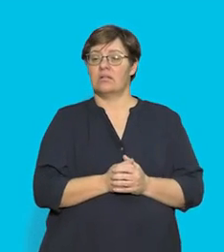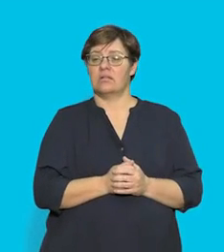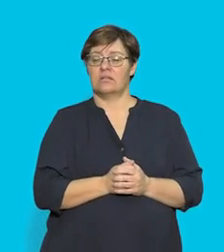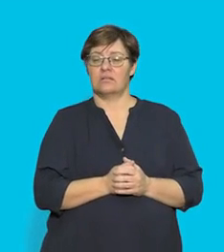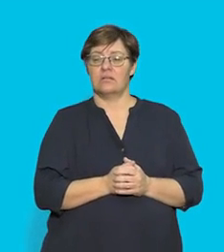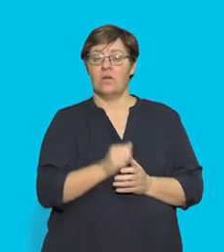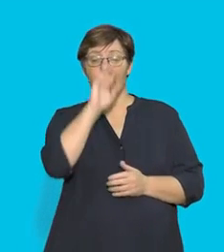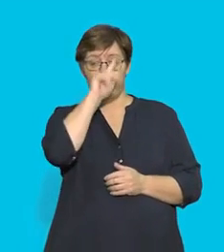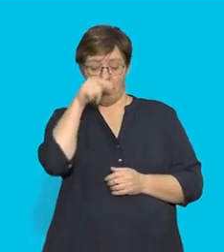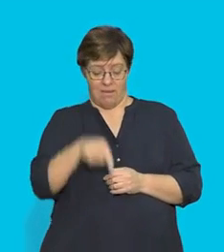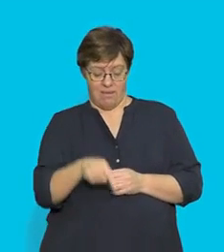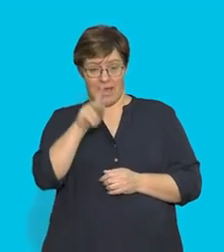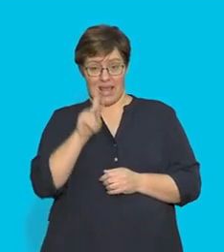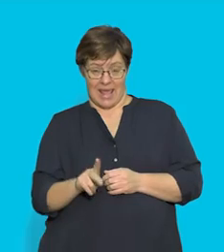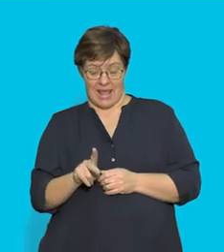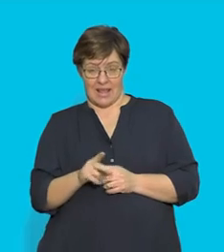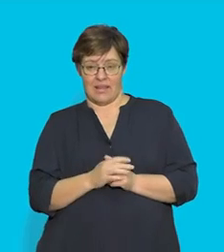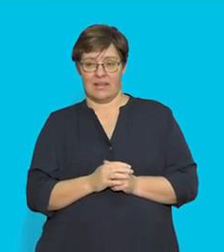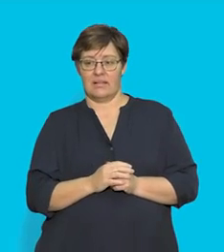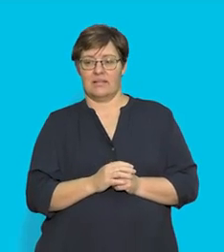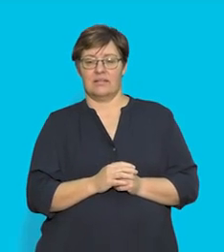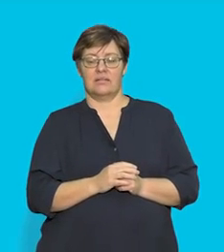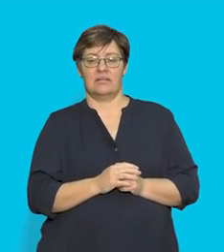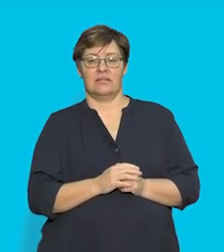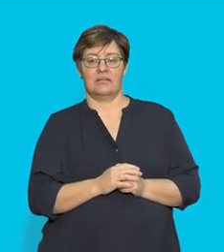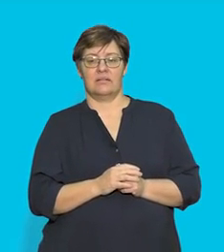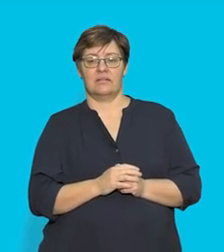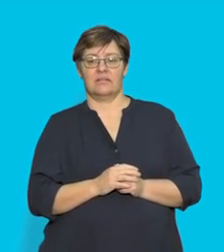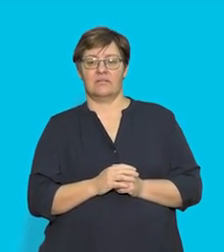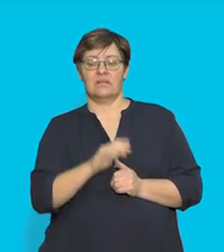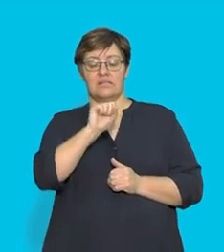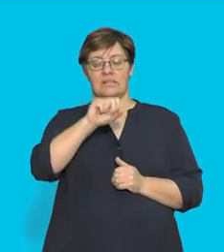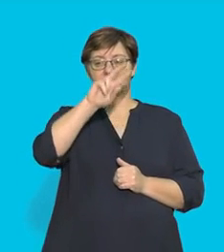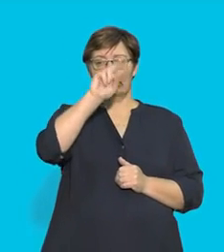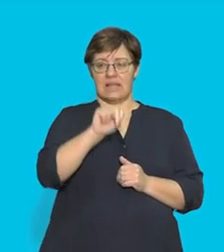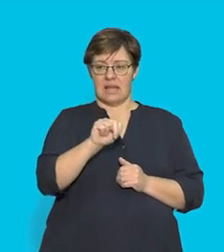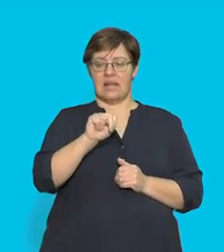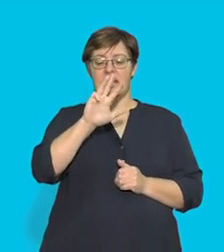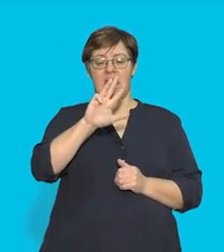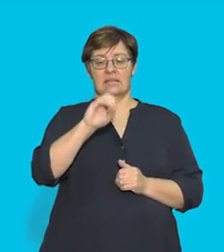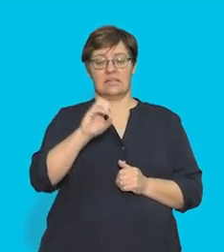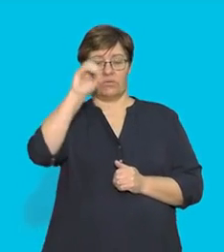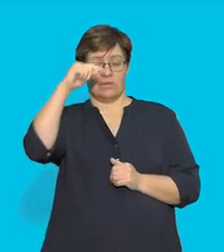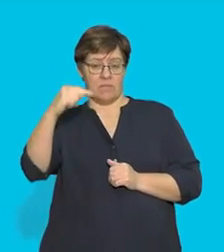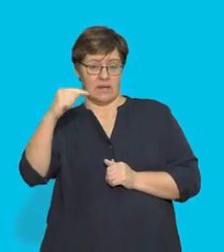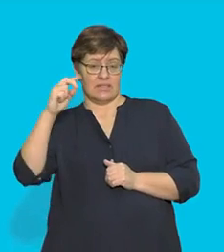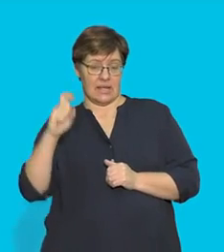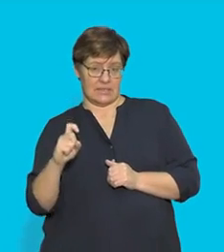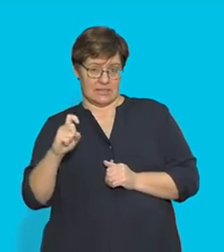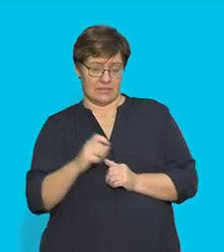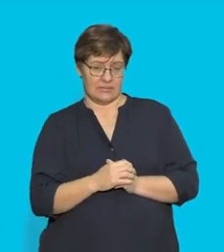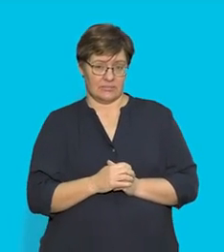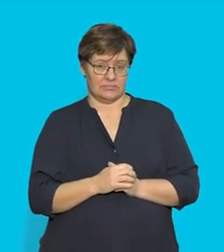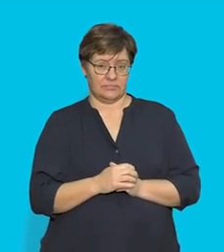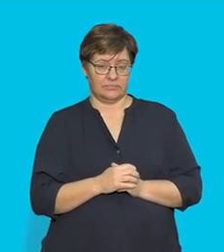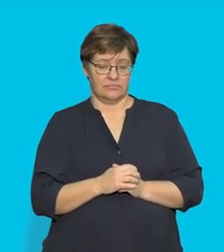to, now remember we're going to use this matching pair, so we're going to start off with k over sine of